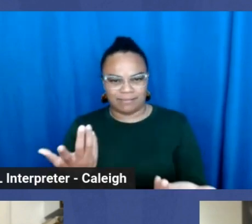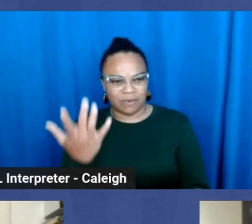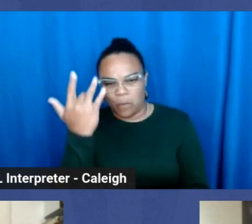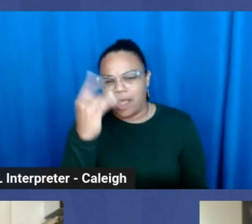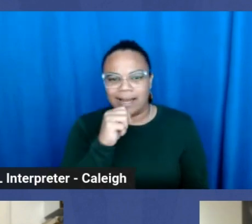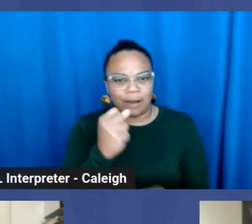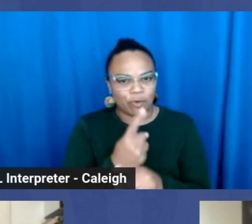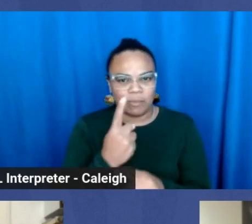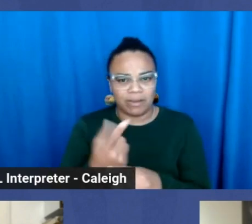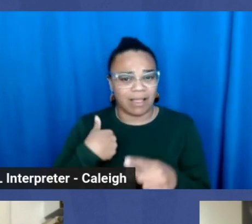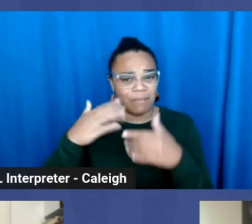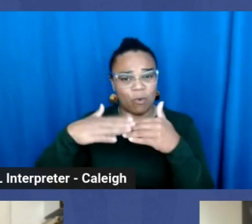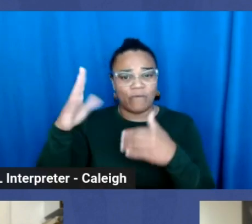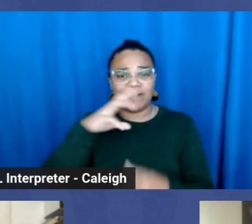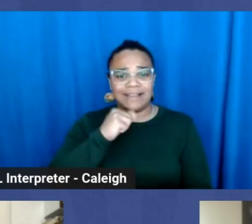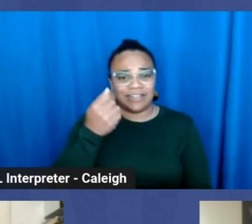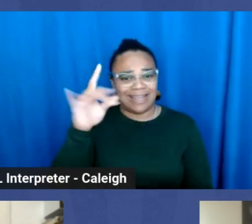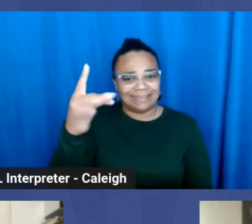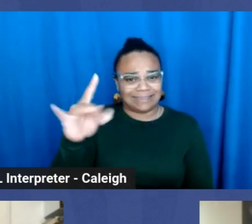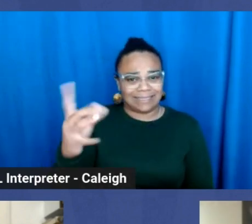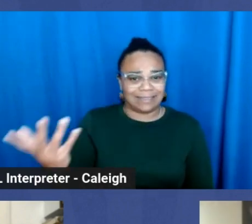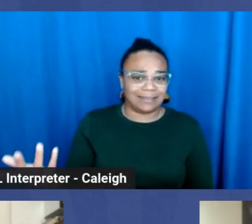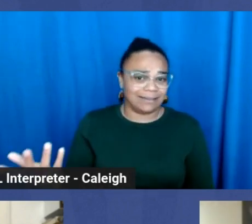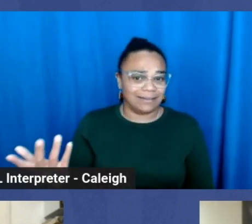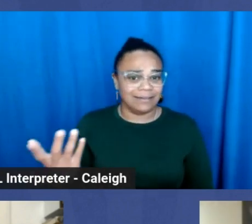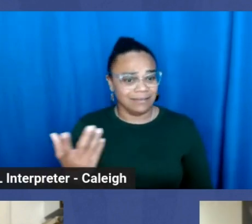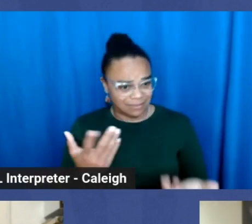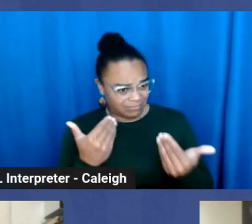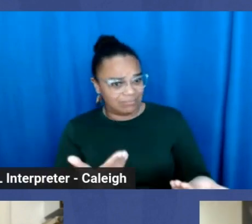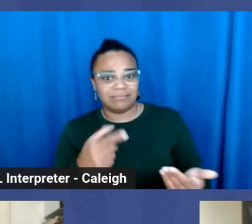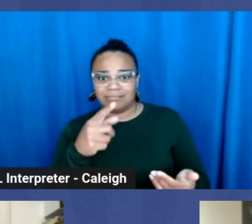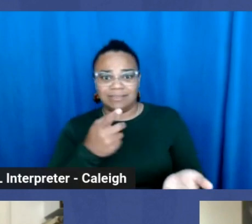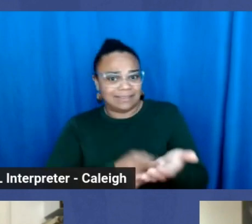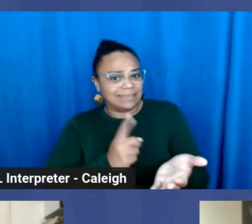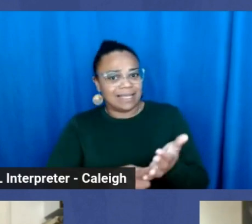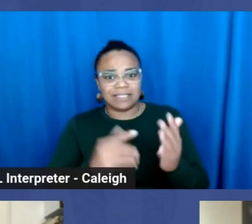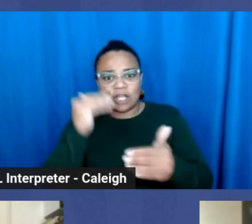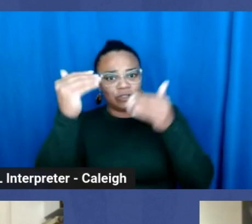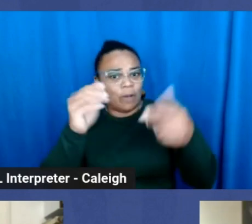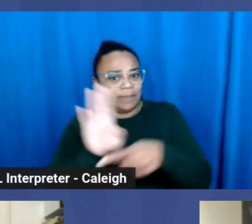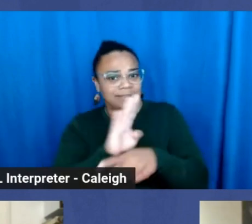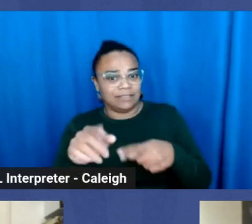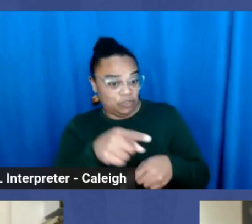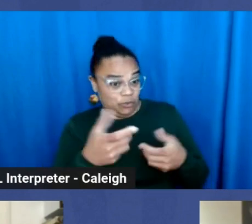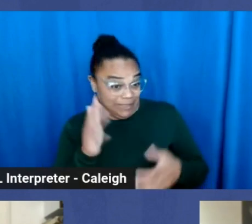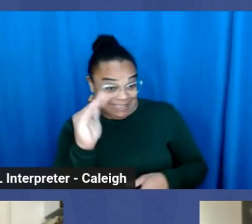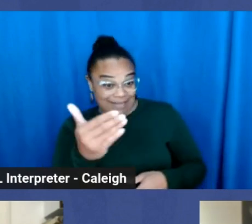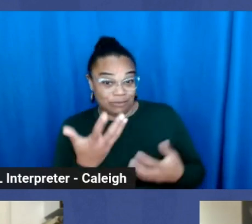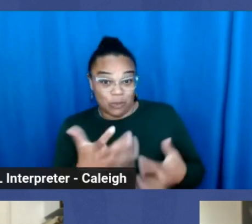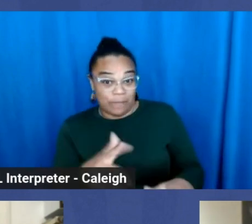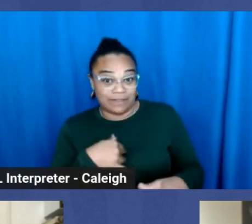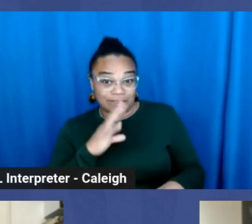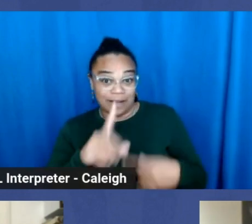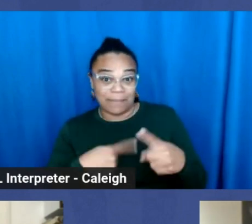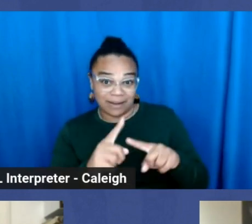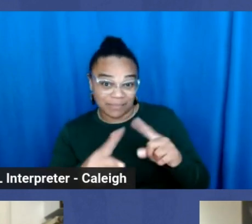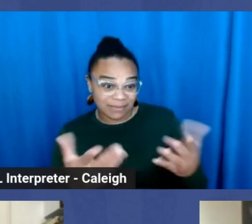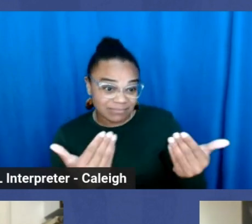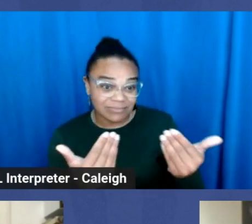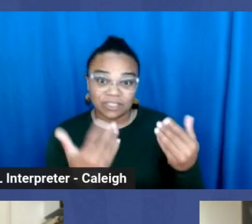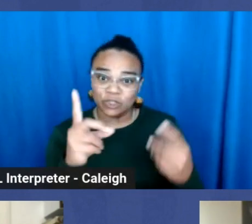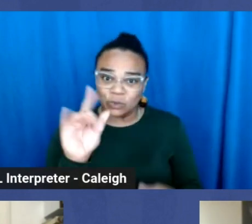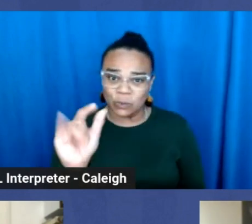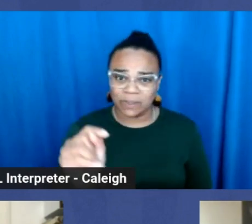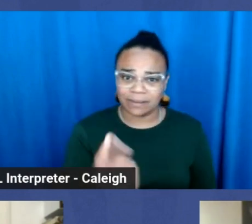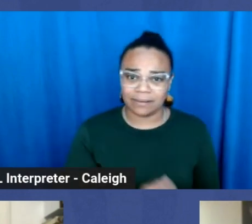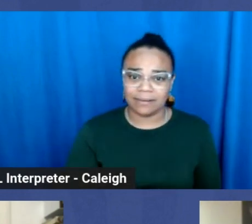So let's talk about grown folk business that you so clearly don't want me to talk about. Let's get into it. But unfortunately, no